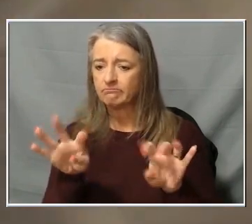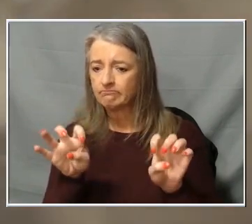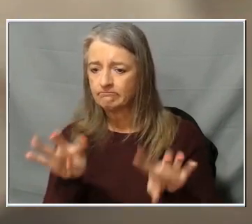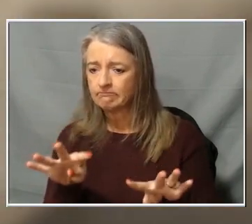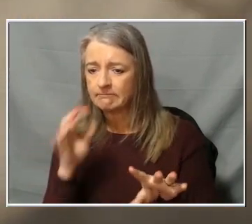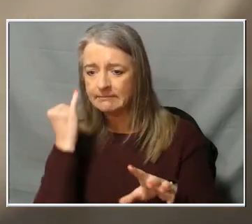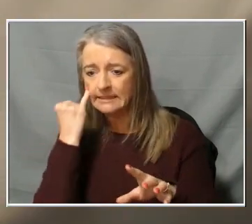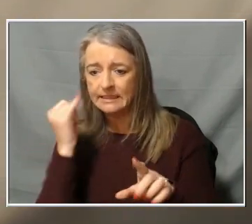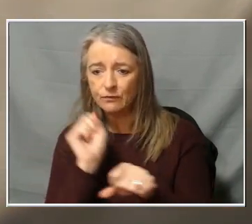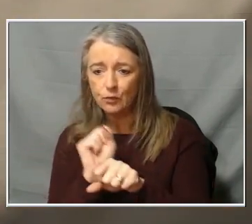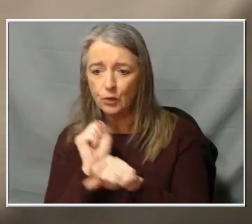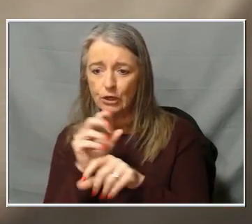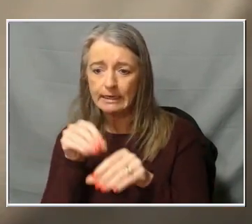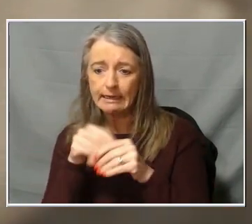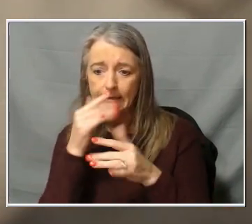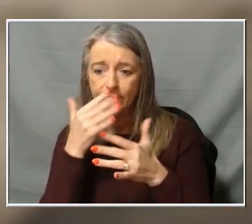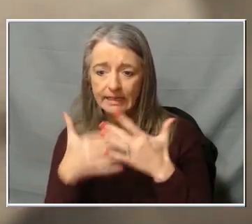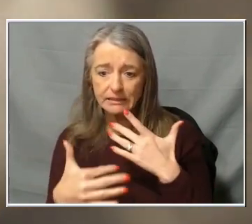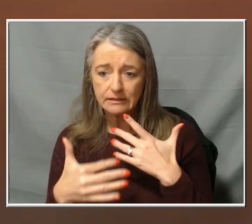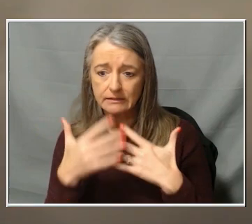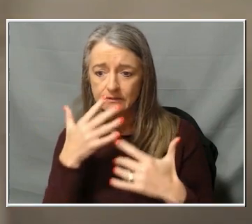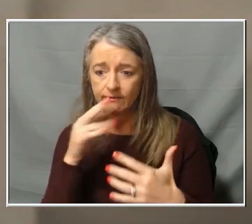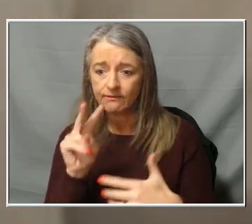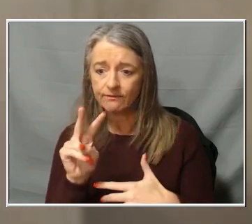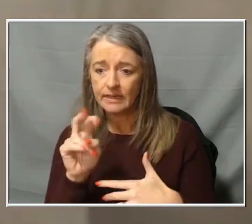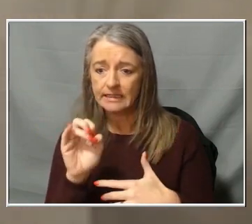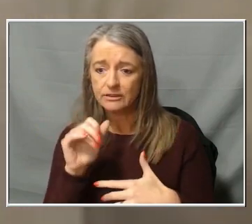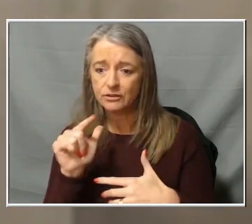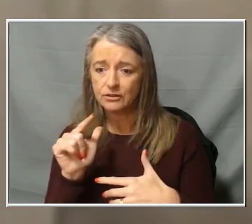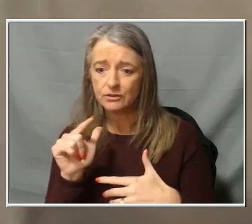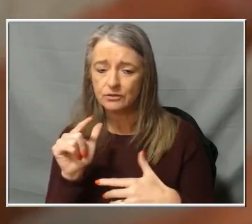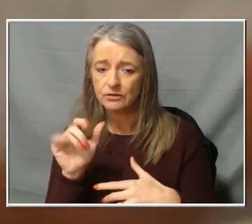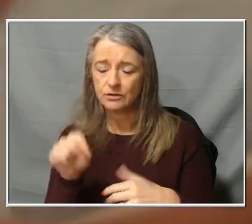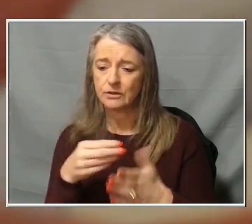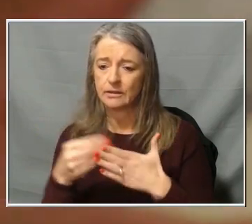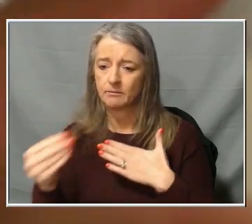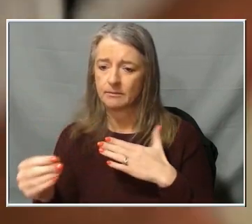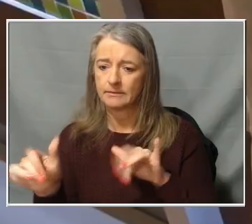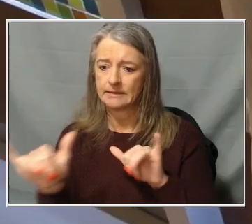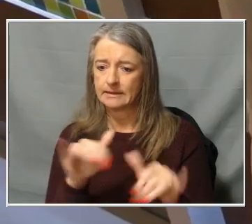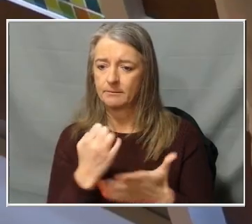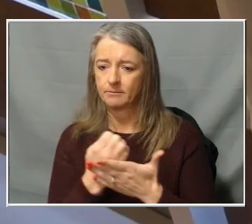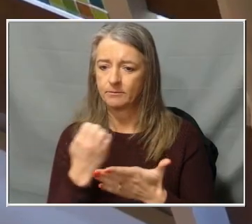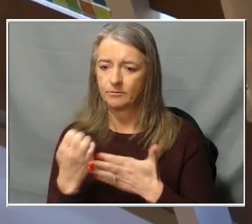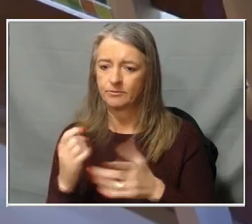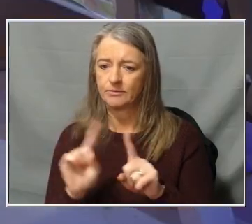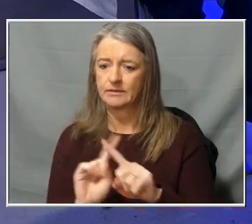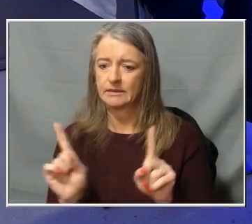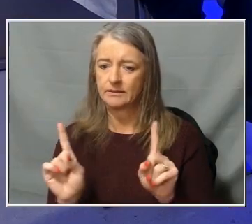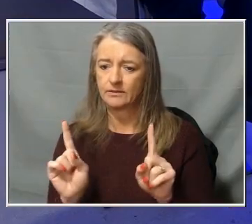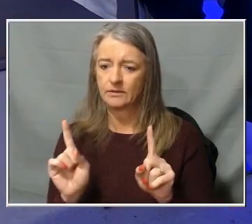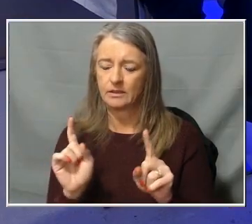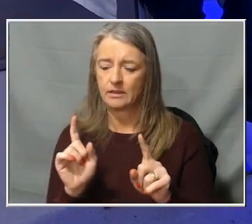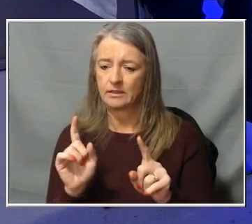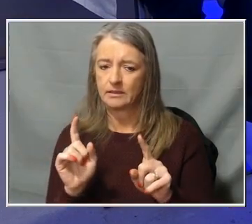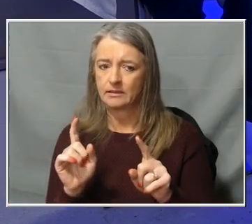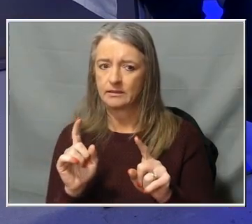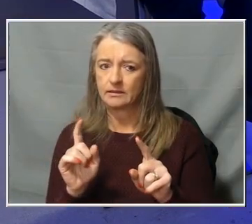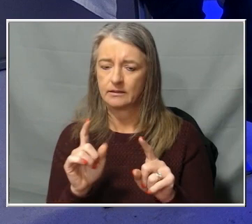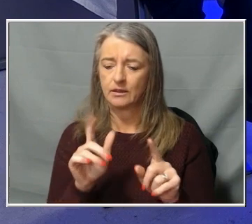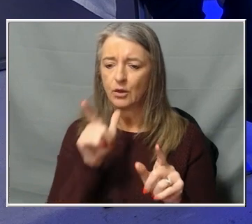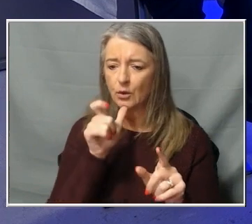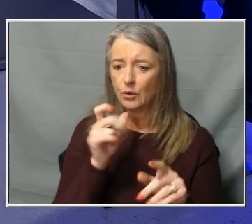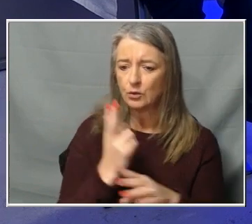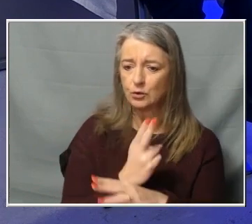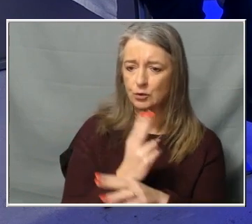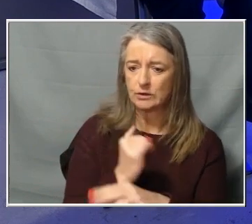could work inside the blood vessels. If you want to spend a lot of money, you could go out and buy these same instruments. The difference is the operator on the other side of the instruments.